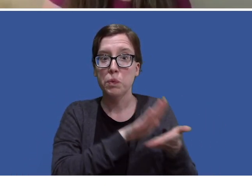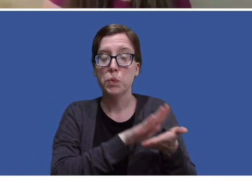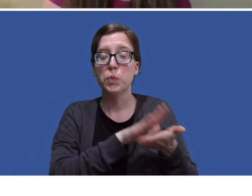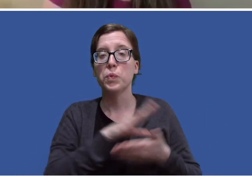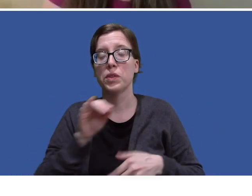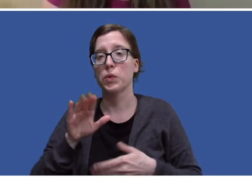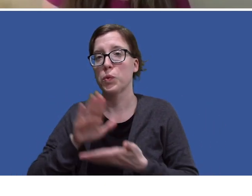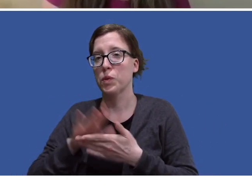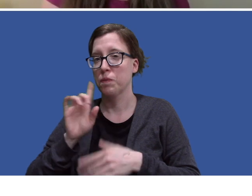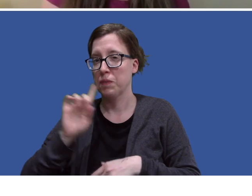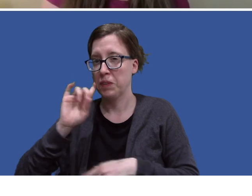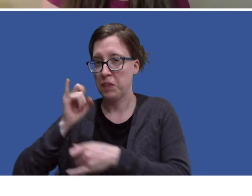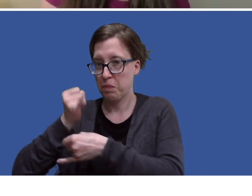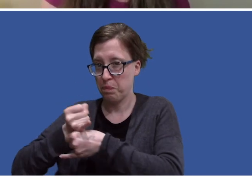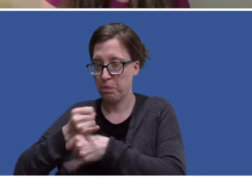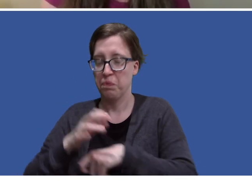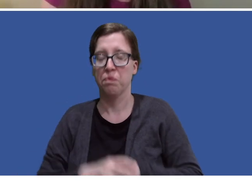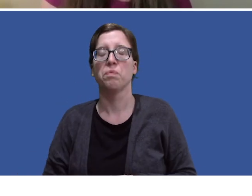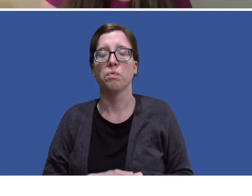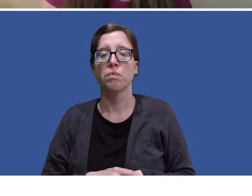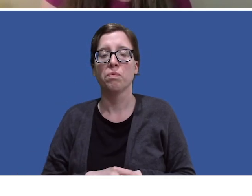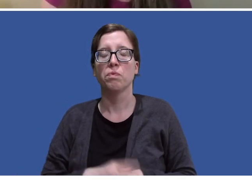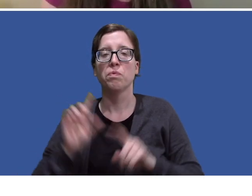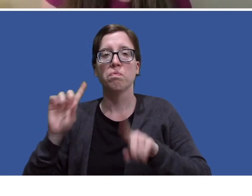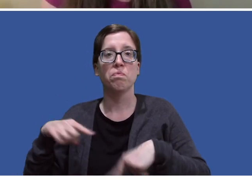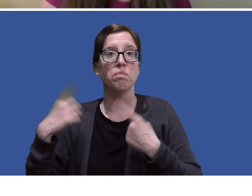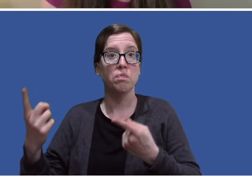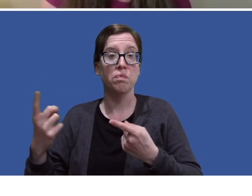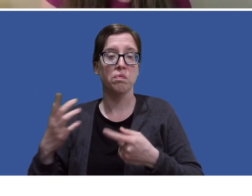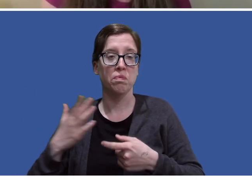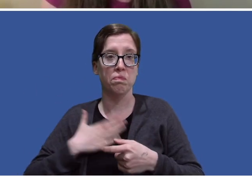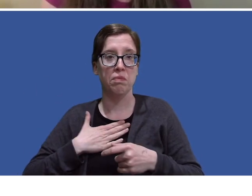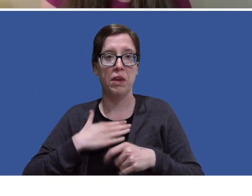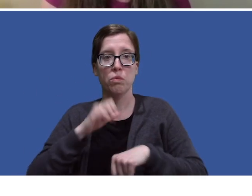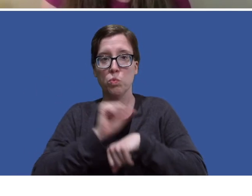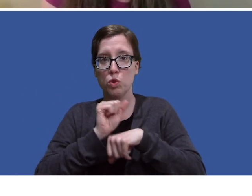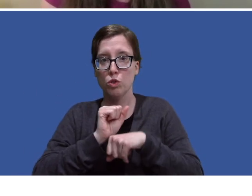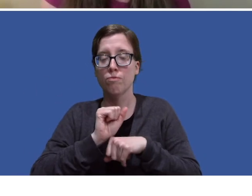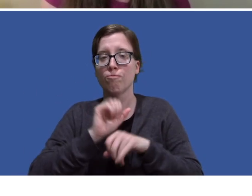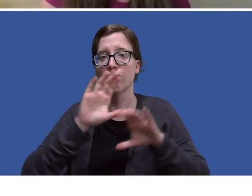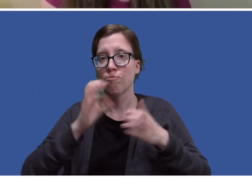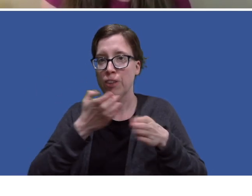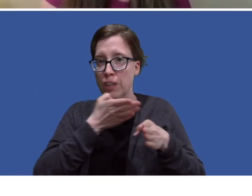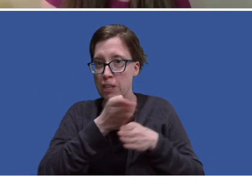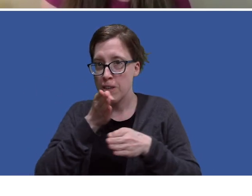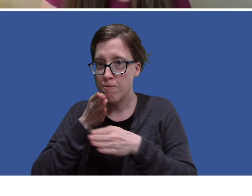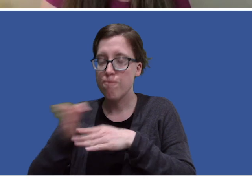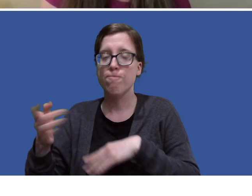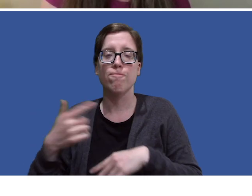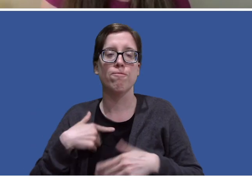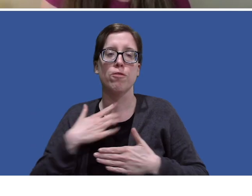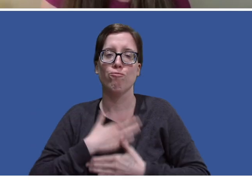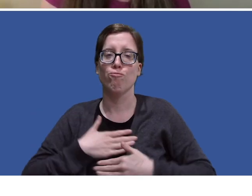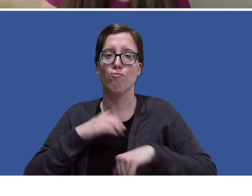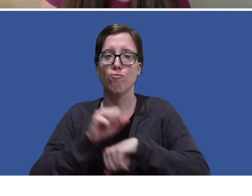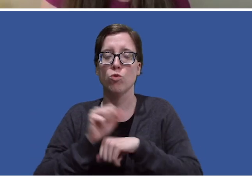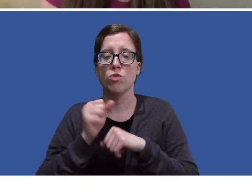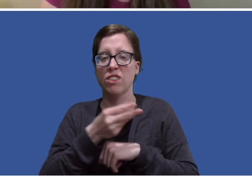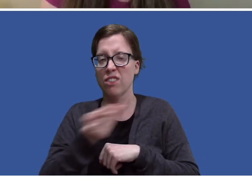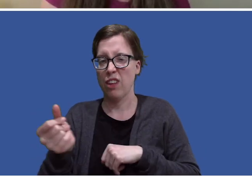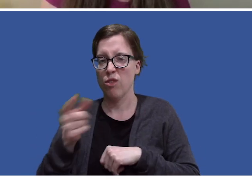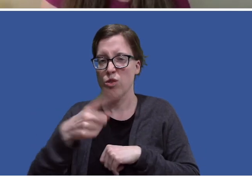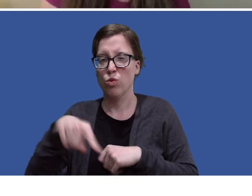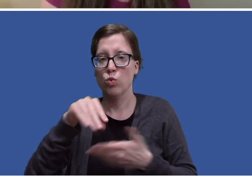public school and a school for the deaf. Over the course of my time in the classroom, I have had the pleasure of working with